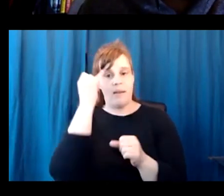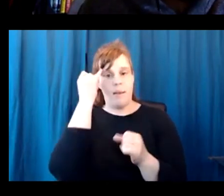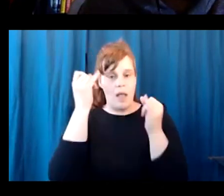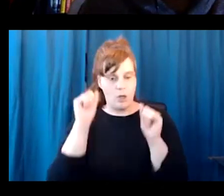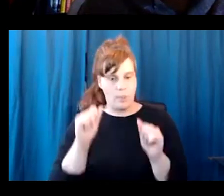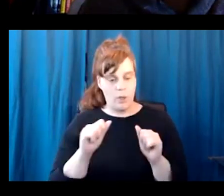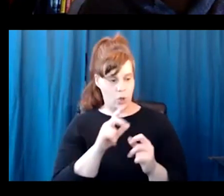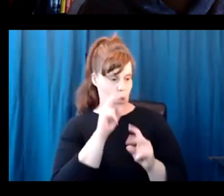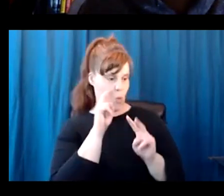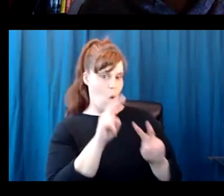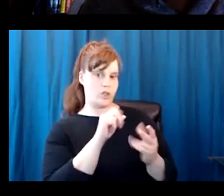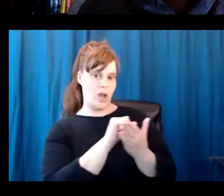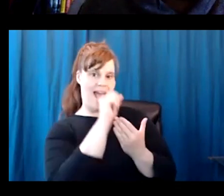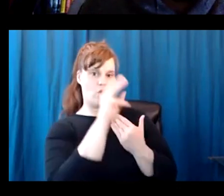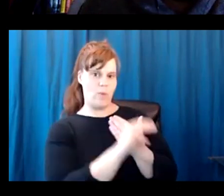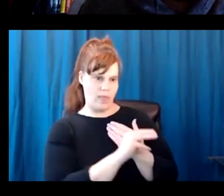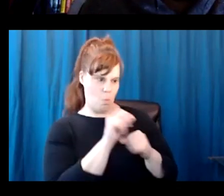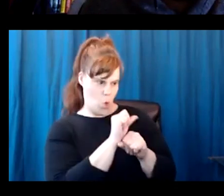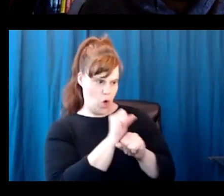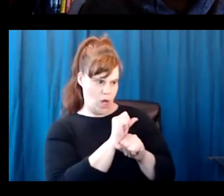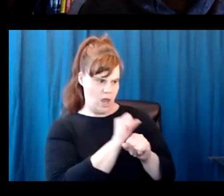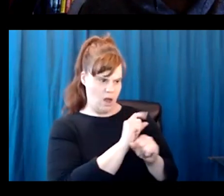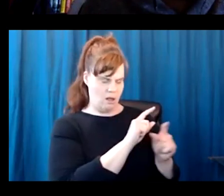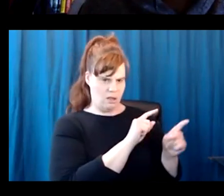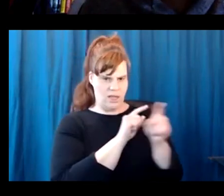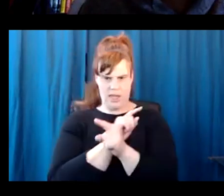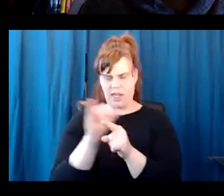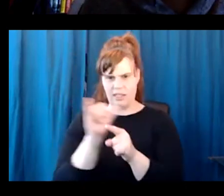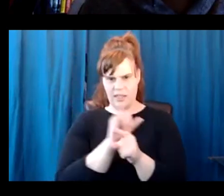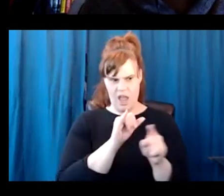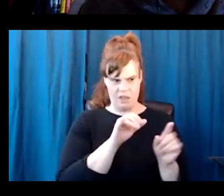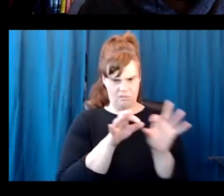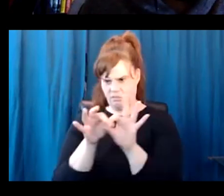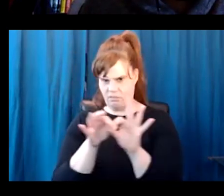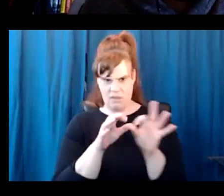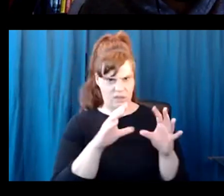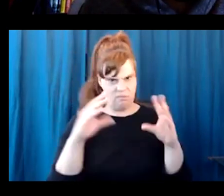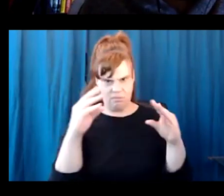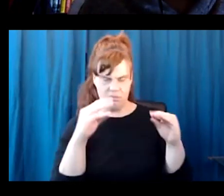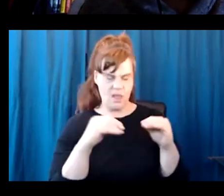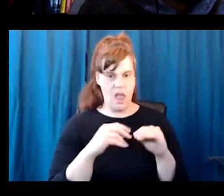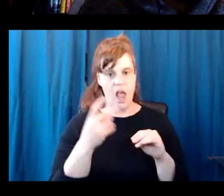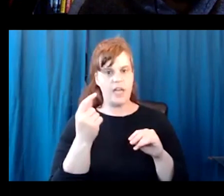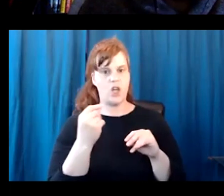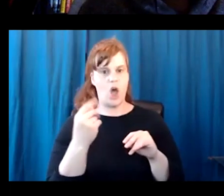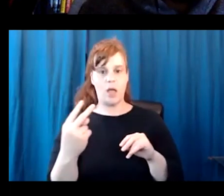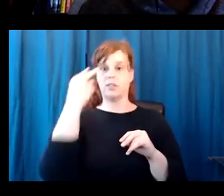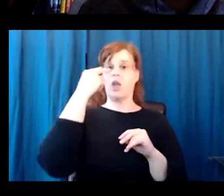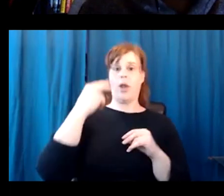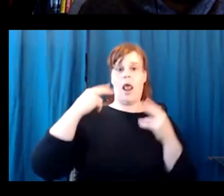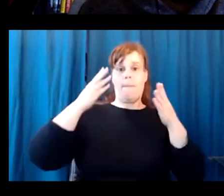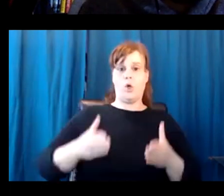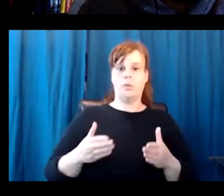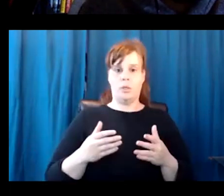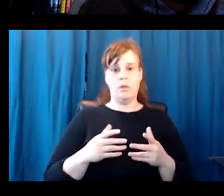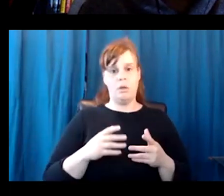be in dialogue with another species of being, a dog staring at a human, knowing that it is capable